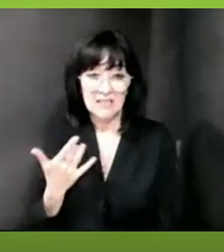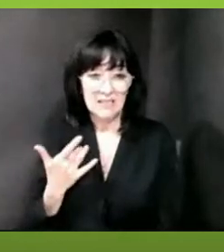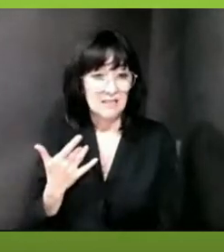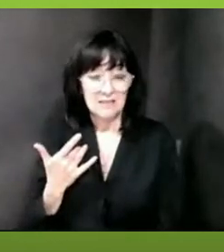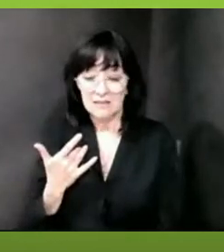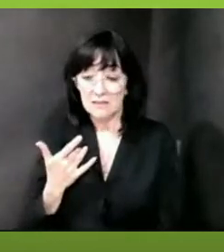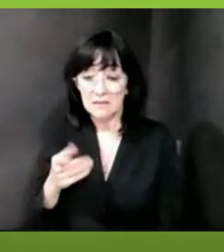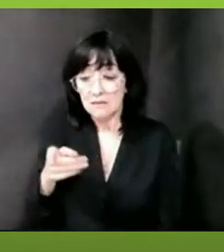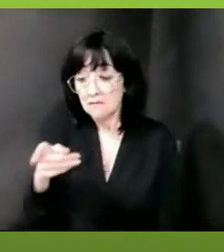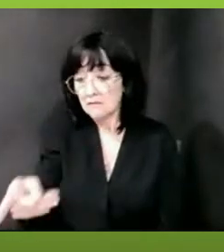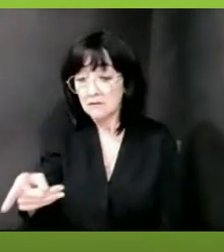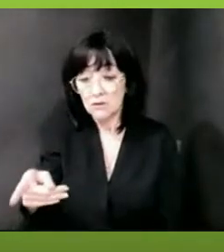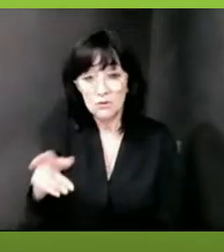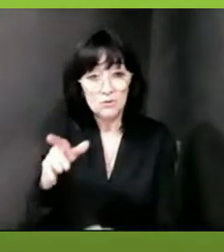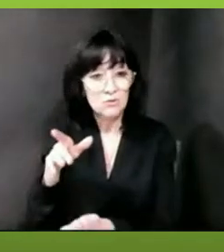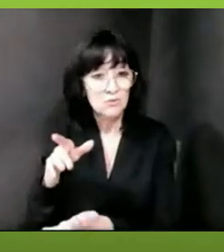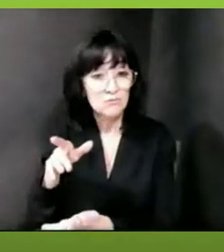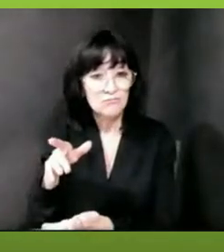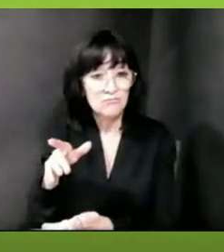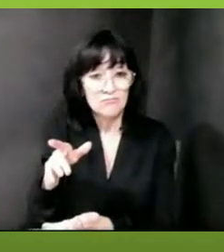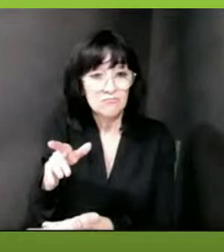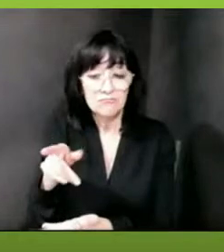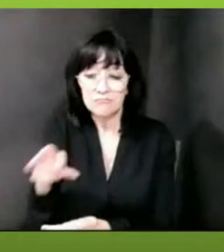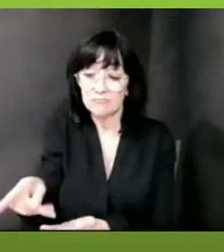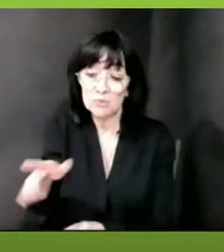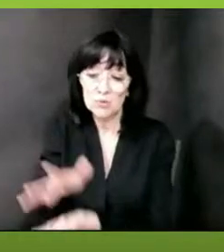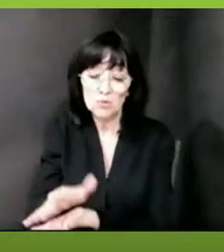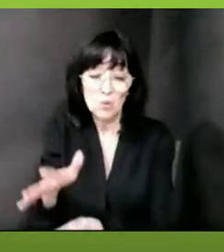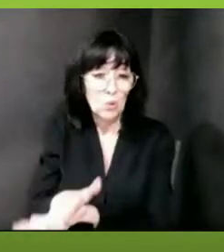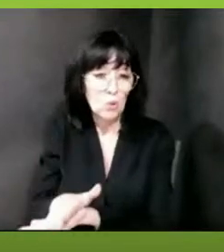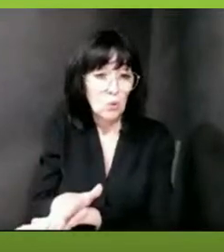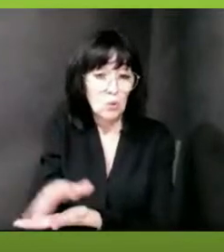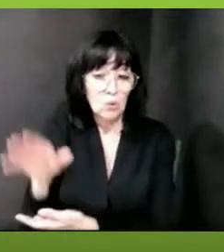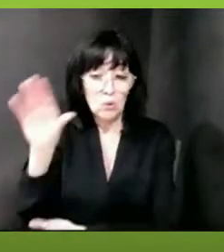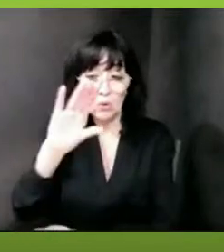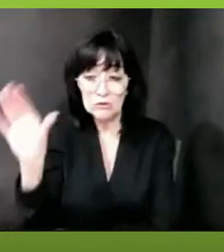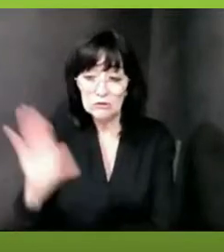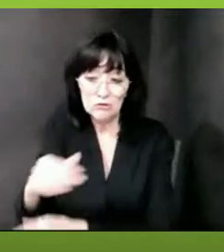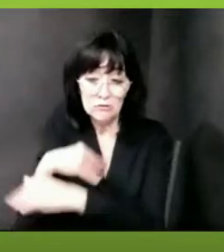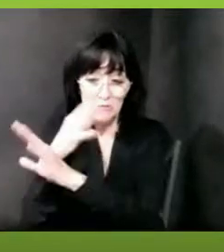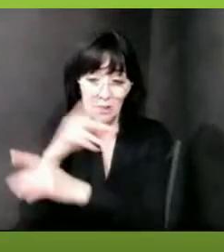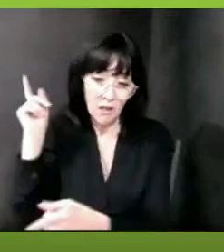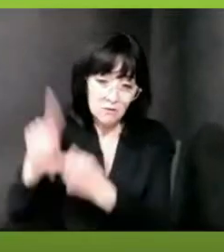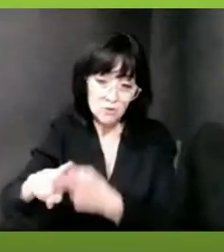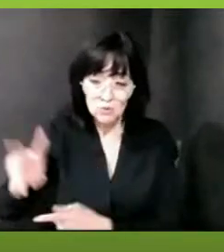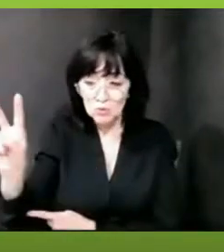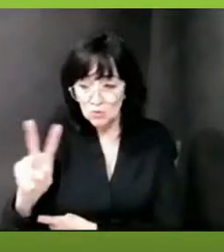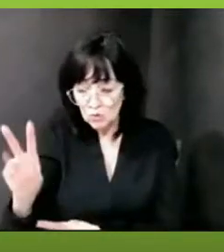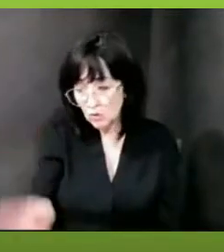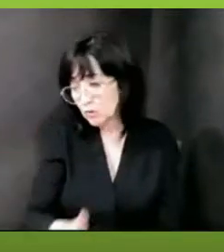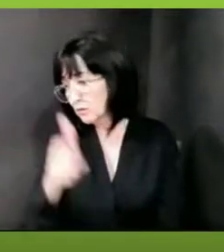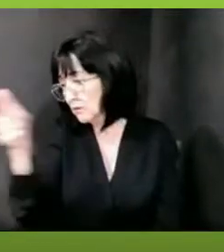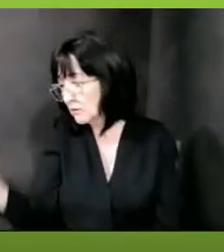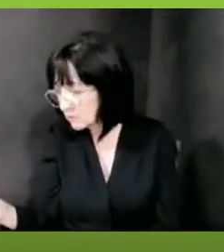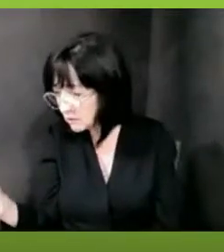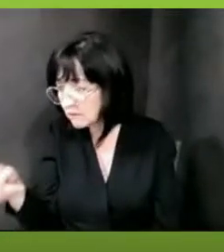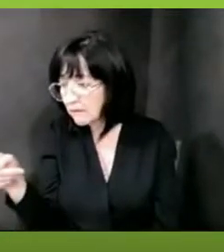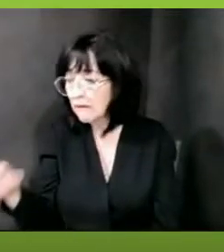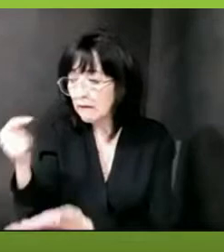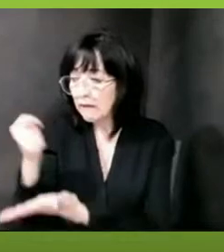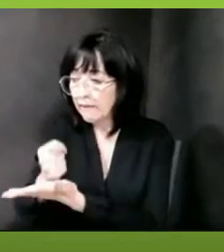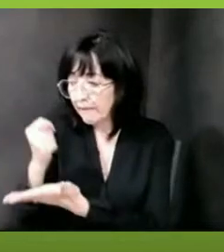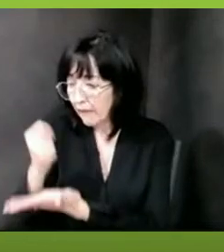had school, was on school with Zoom till 2:00. And then Johnny had therapy